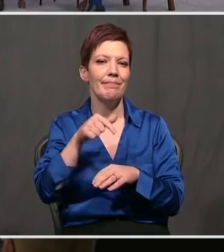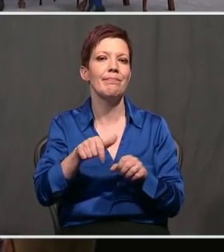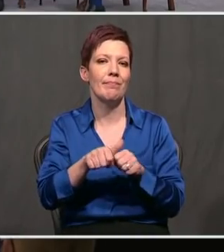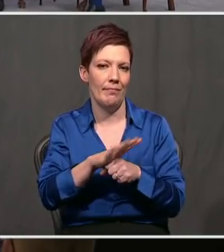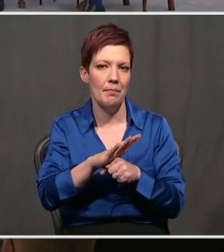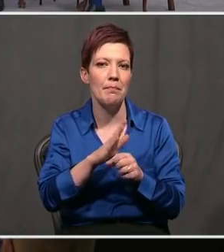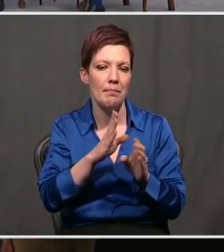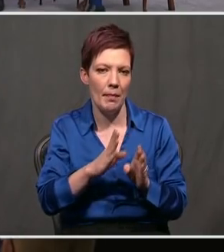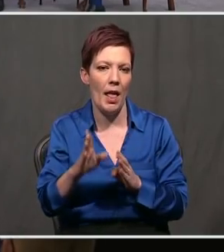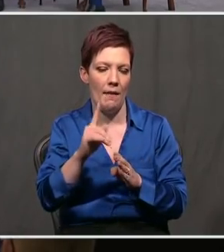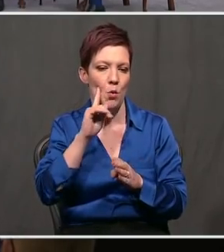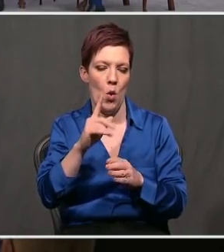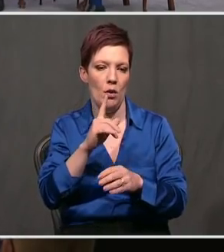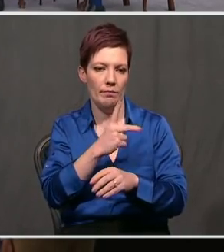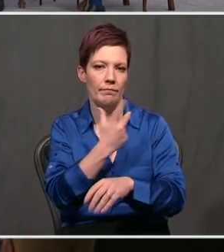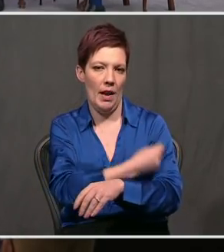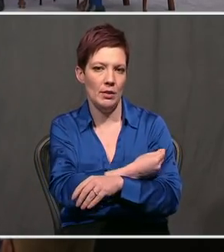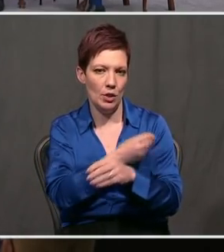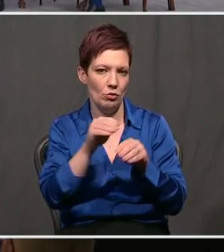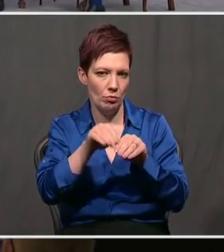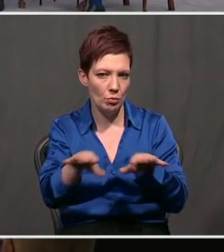had practice